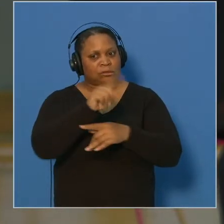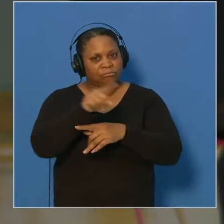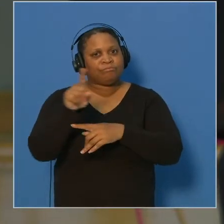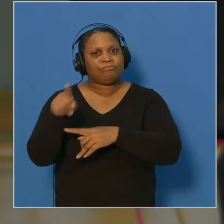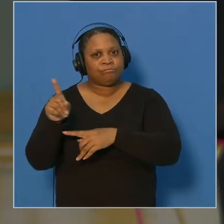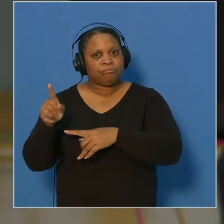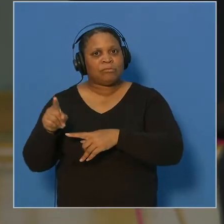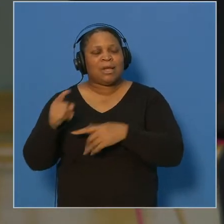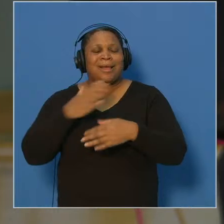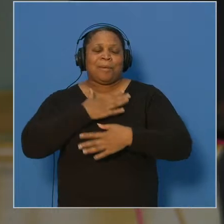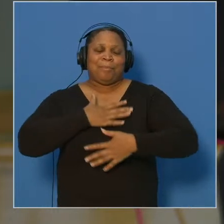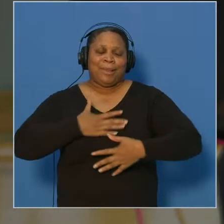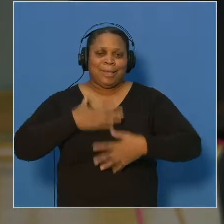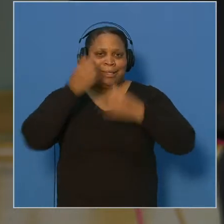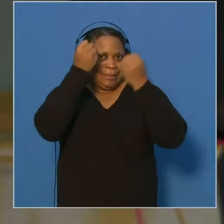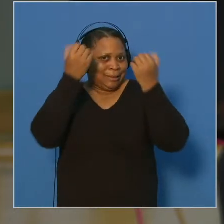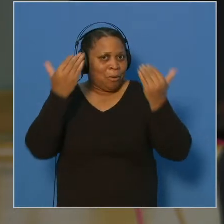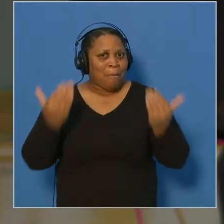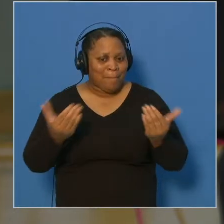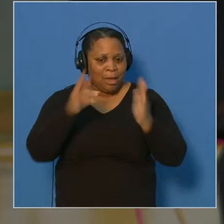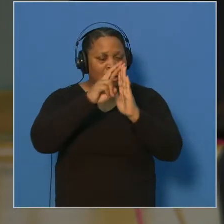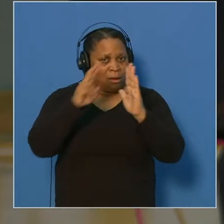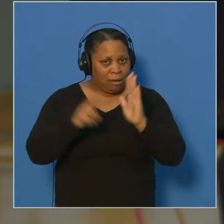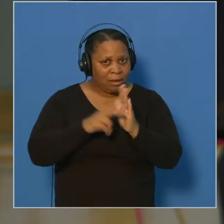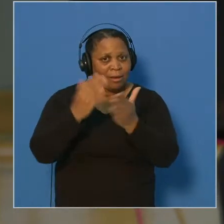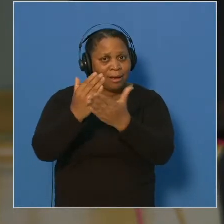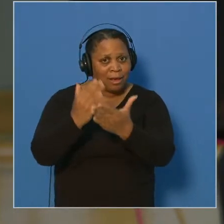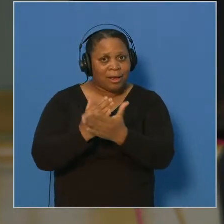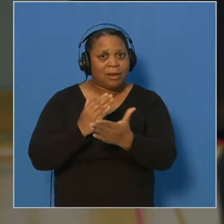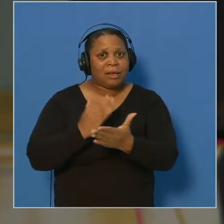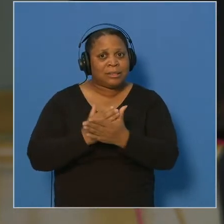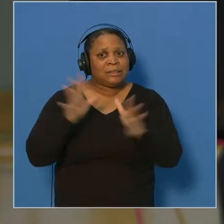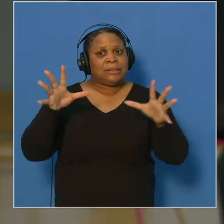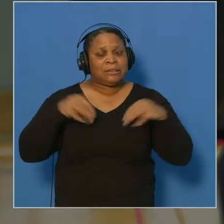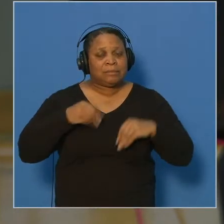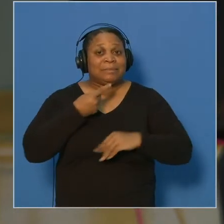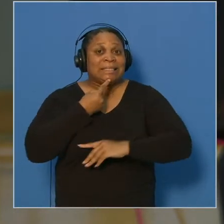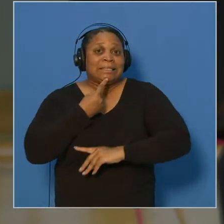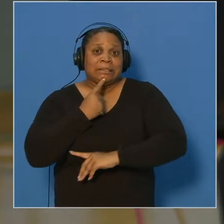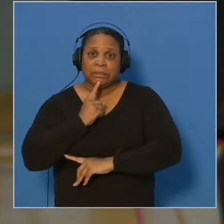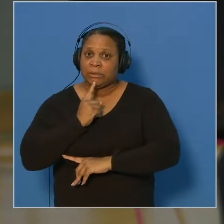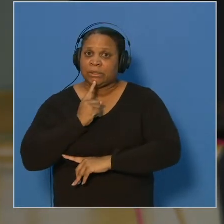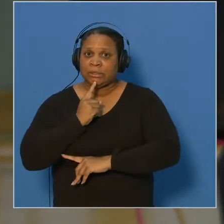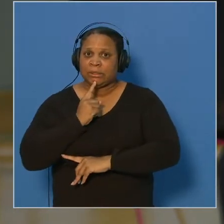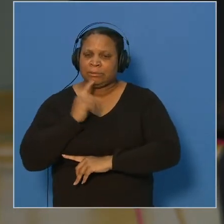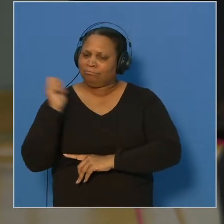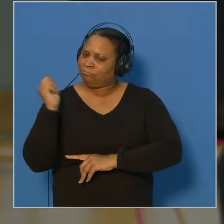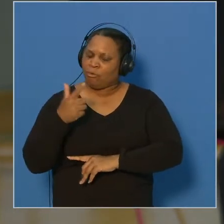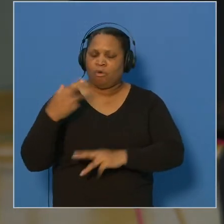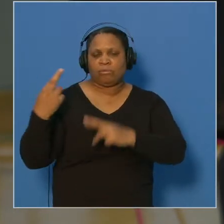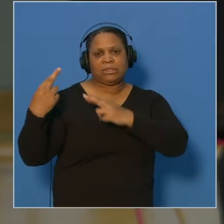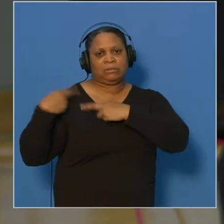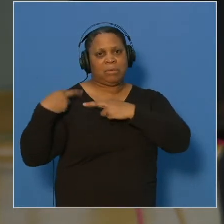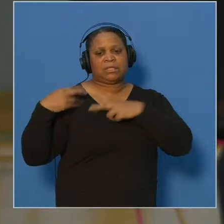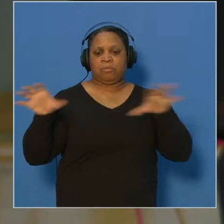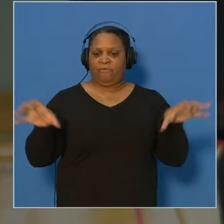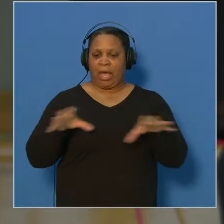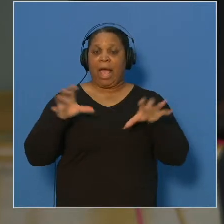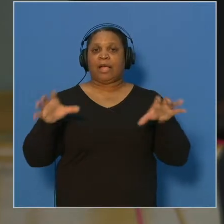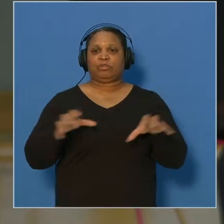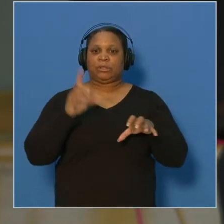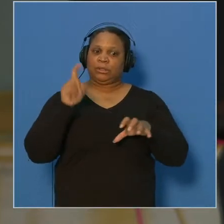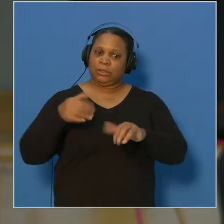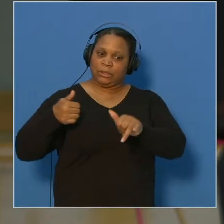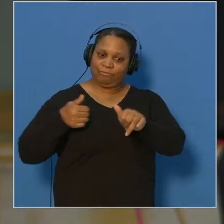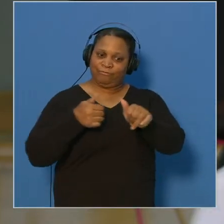please abide by the shelter-in-place guidelines. Take these seriously. We are all responsible for our actions, and we must